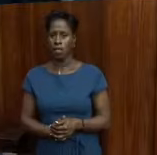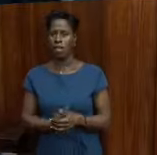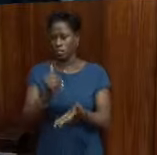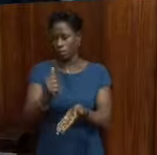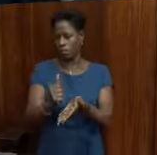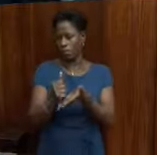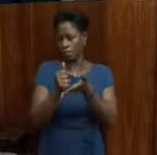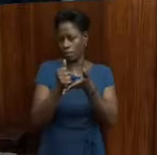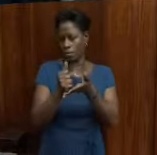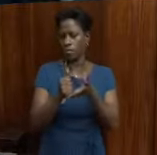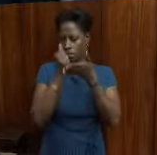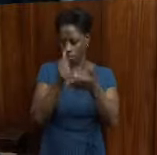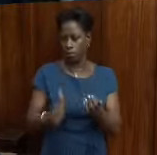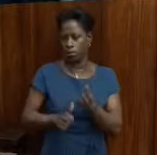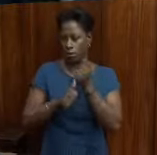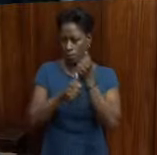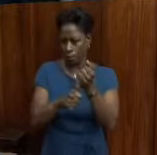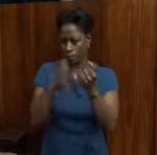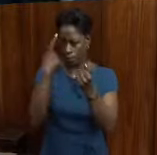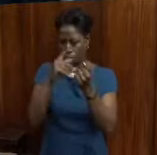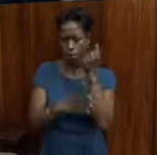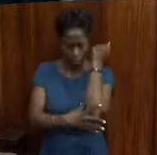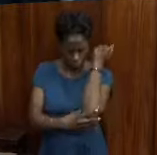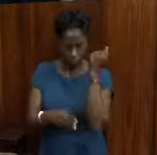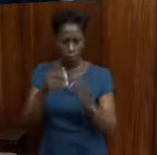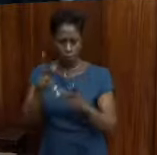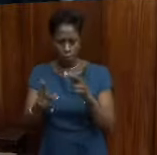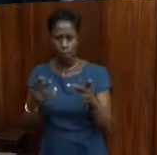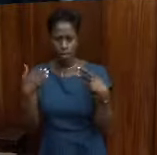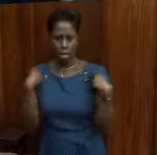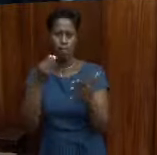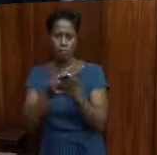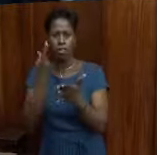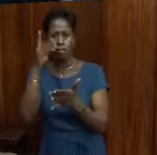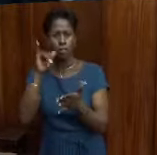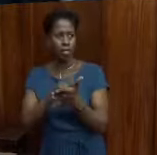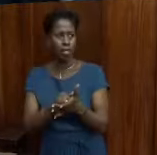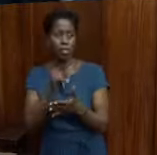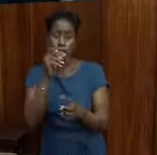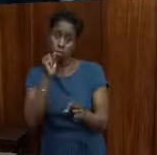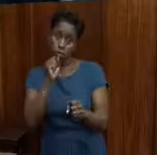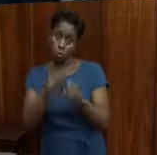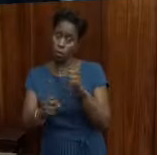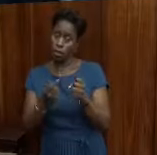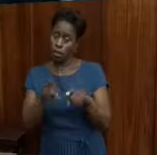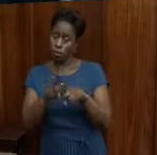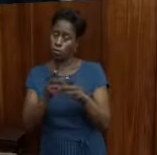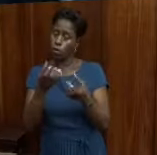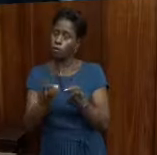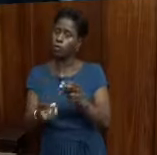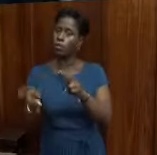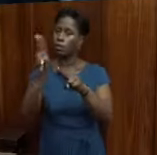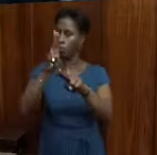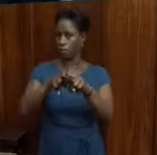has responded accordingly by increasing the subvention to some of these